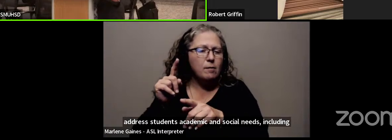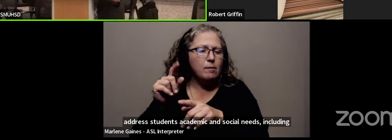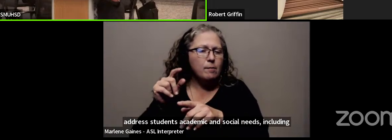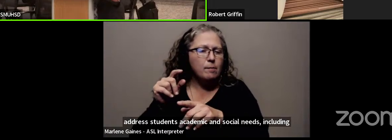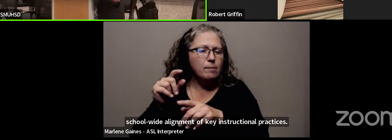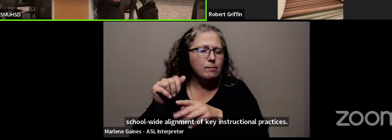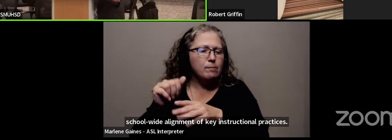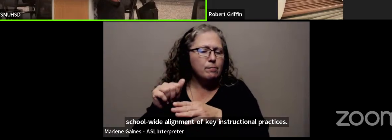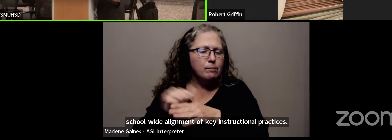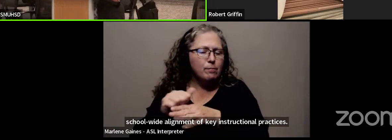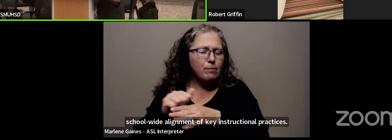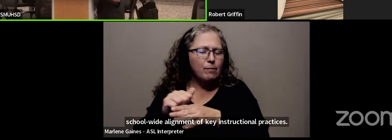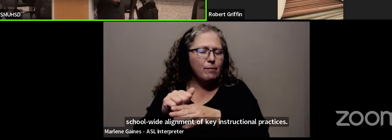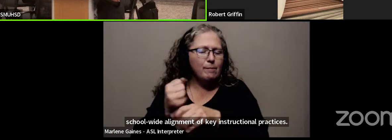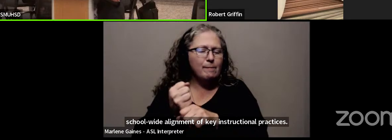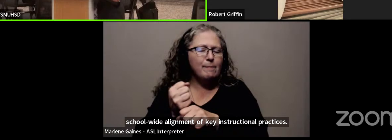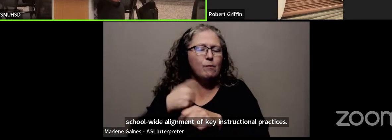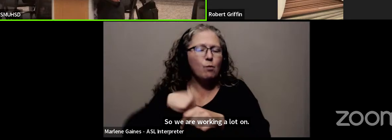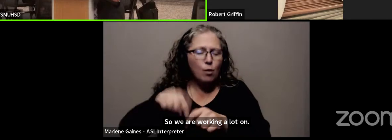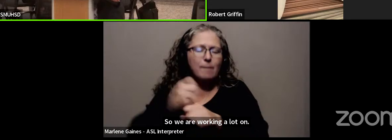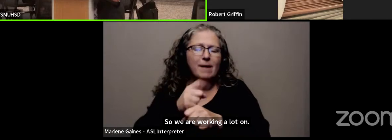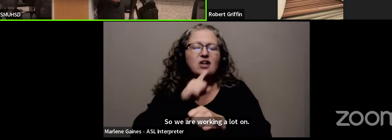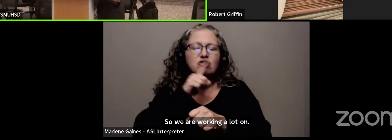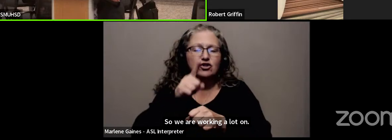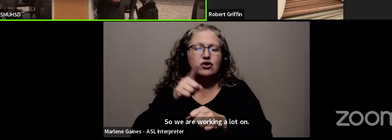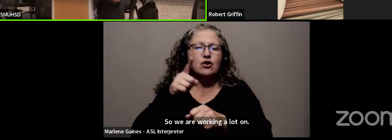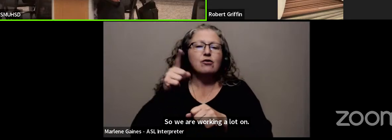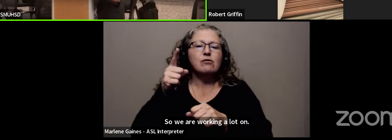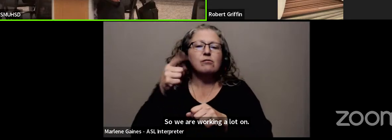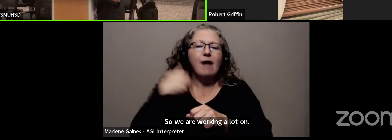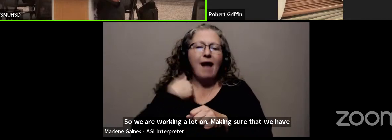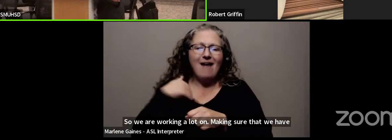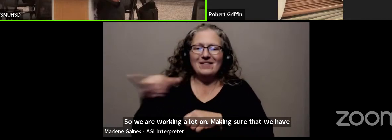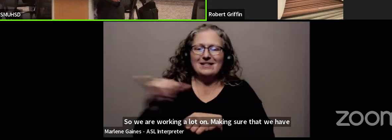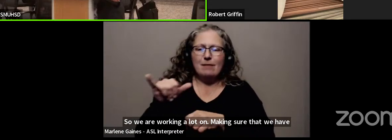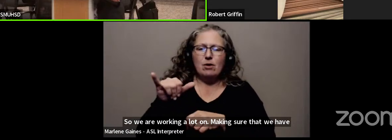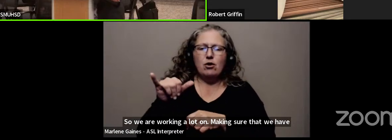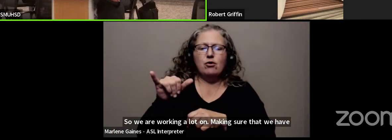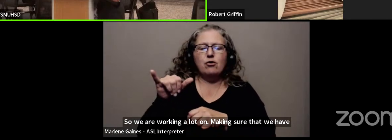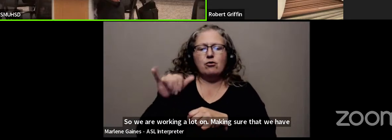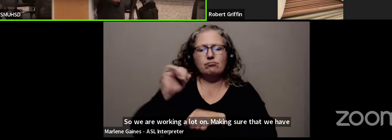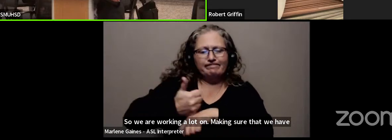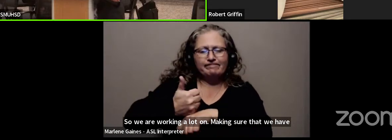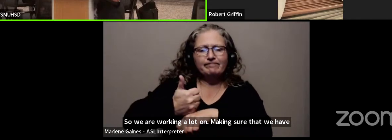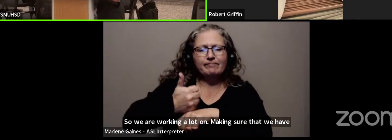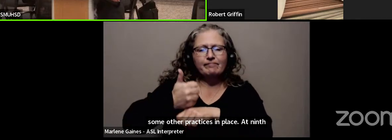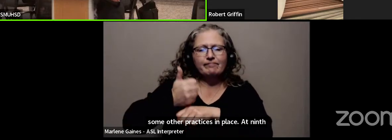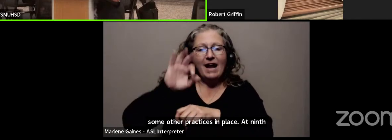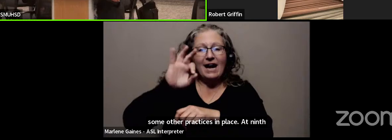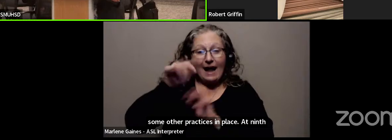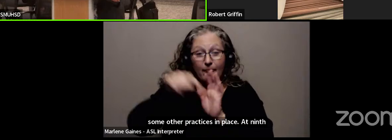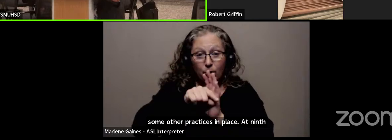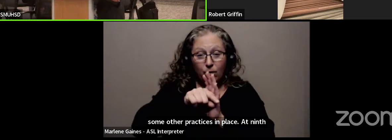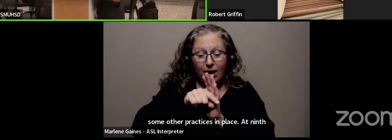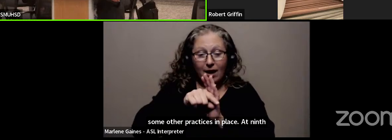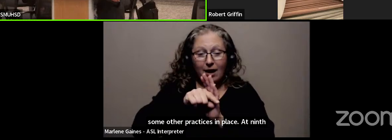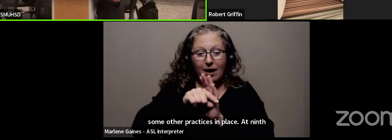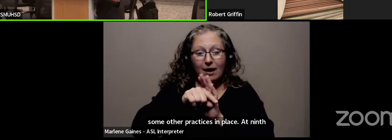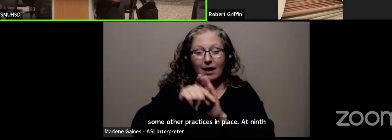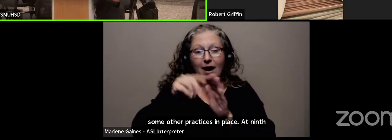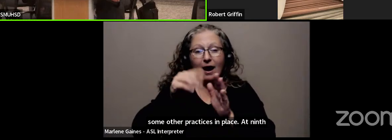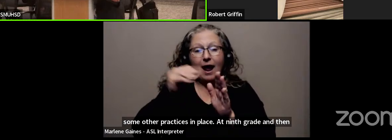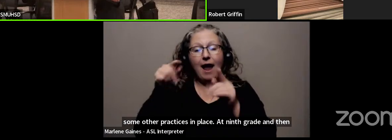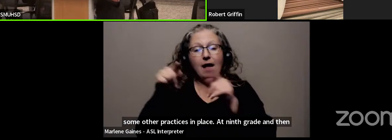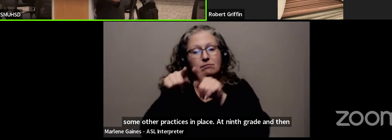on making sure that we have similar practices in place at 9th grade and then vertically aligned